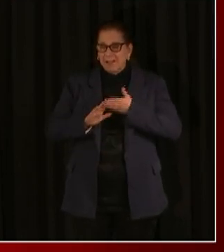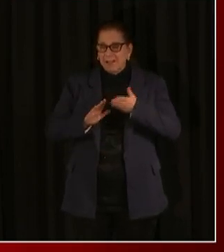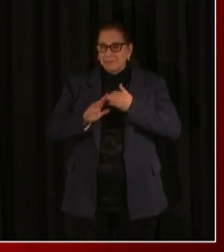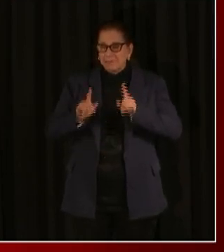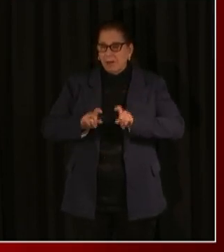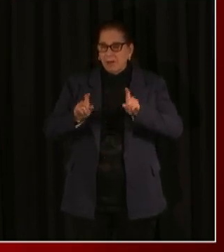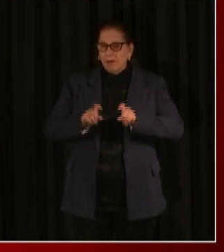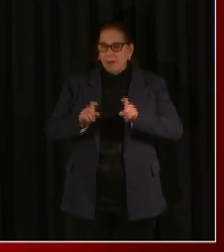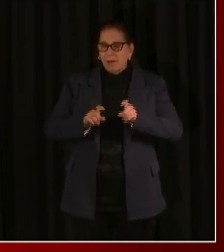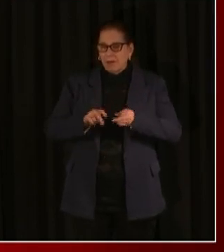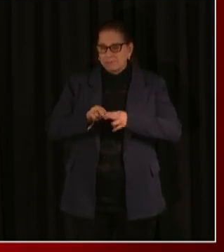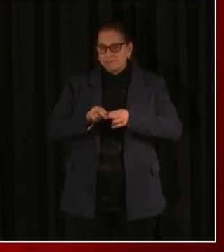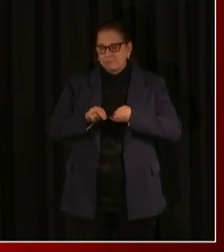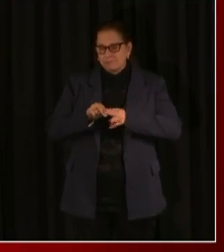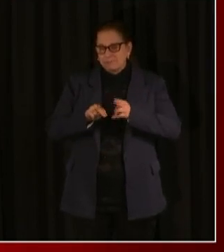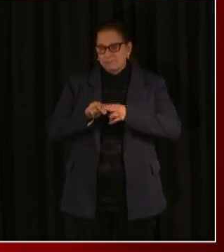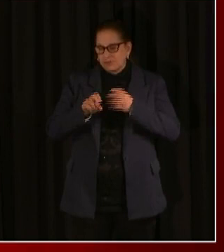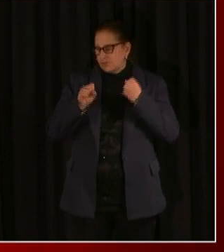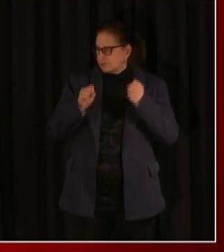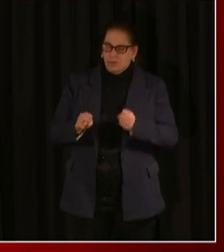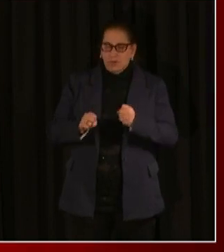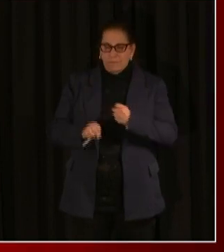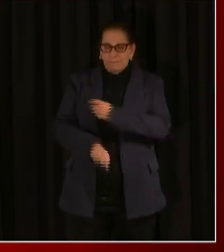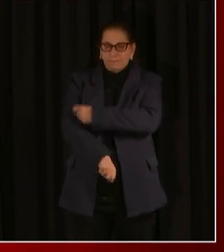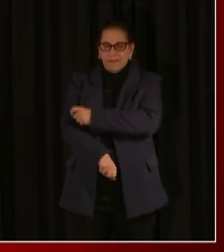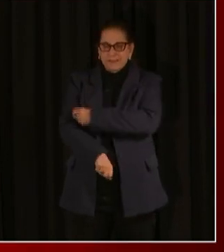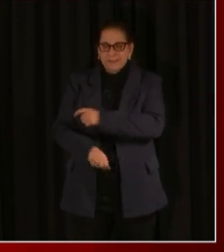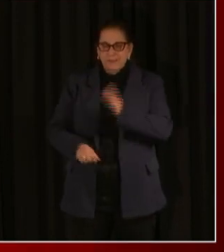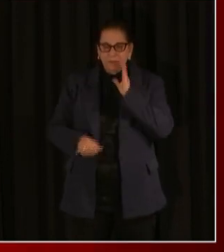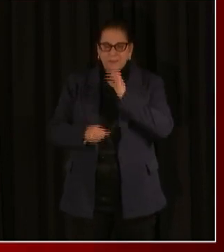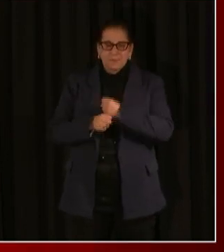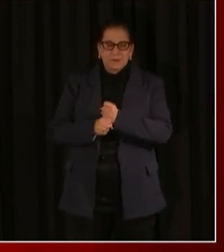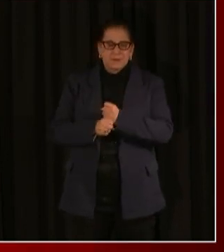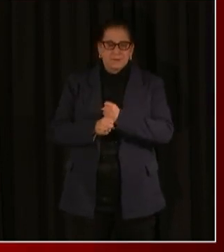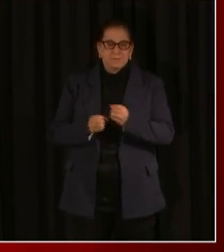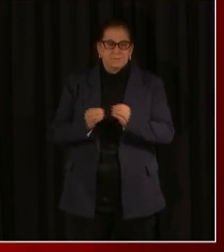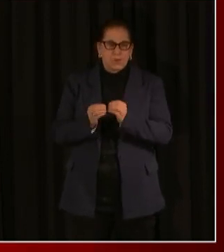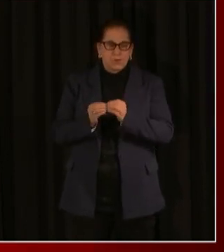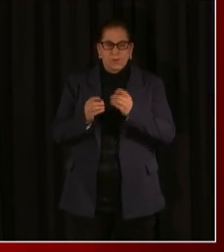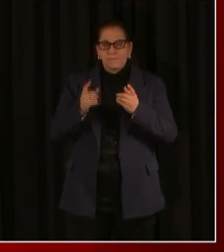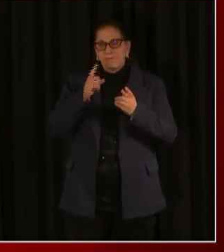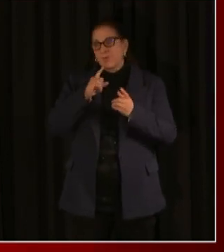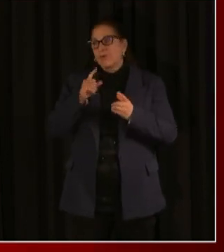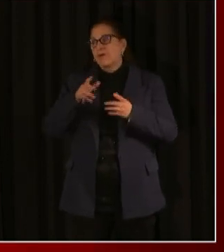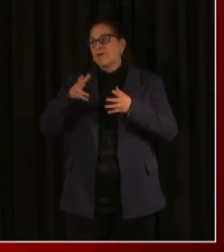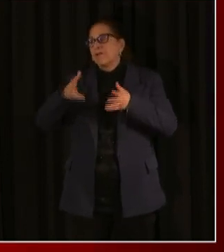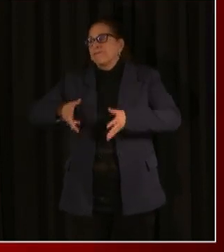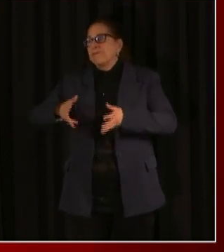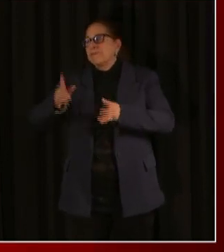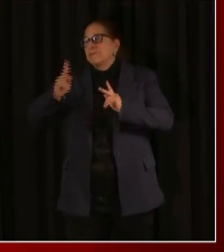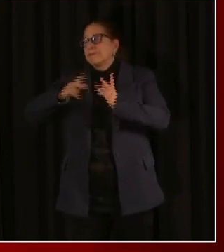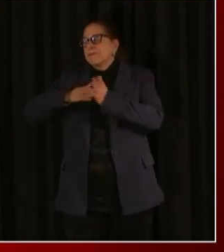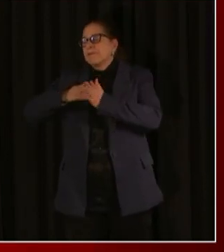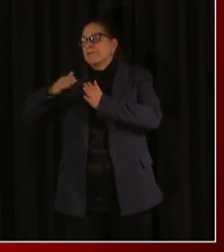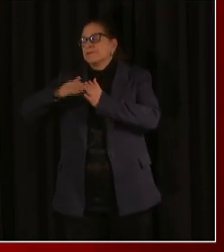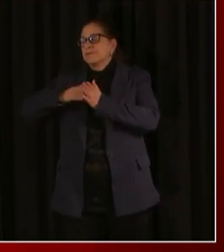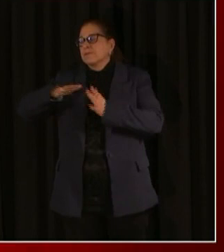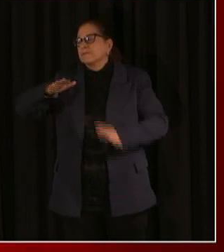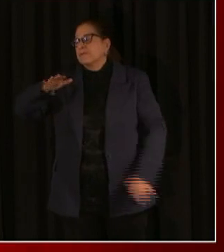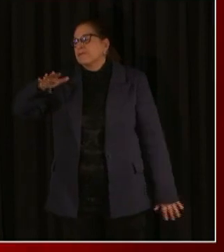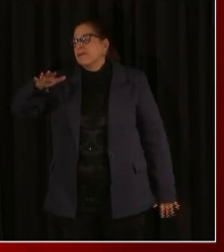vaccines. Another question is, after you get the vaccine, can you stop wearing a mask and social distancing?